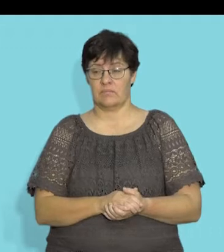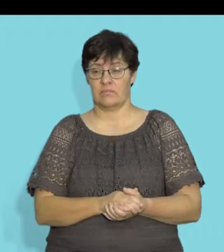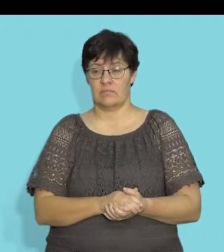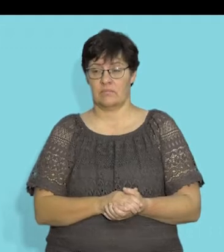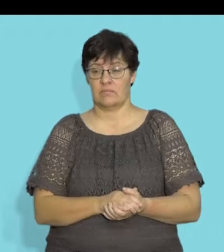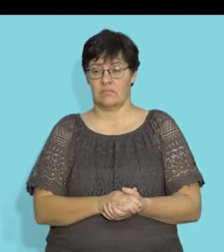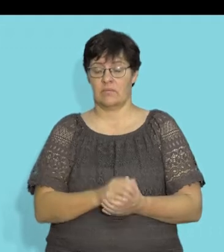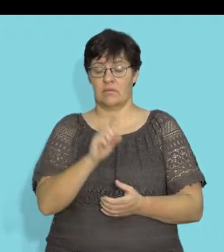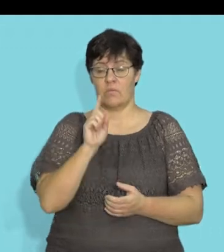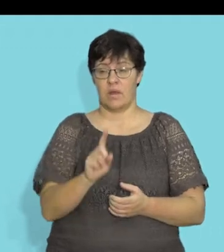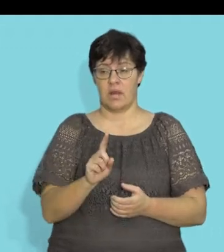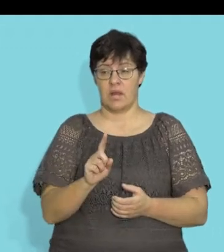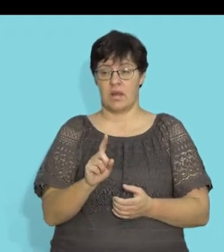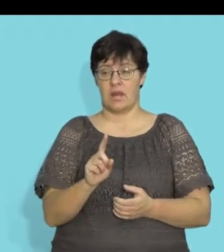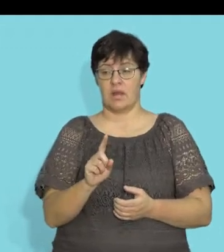I'm going to get